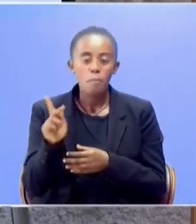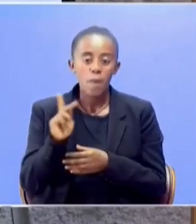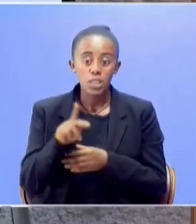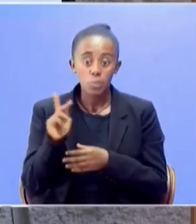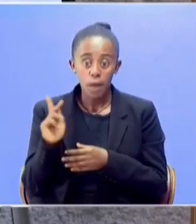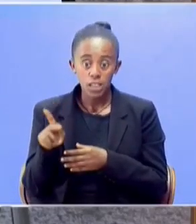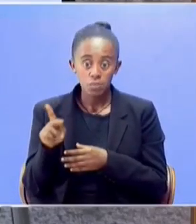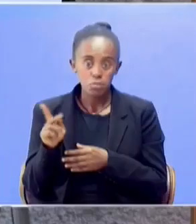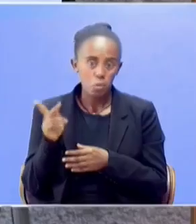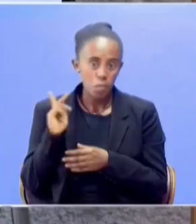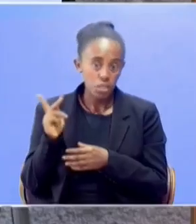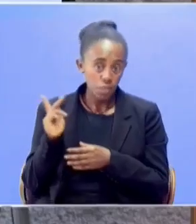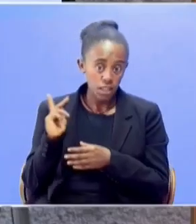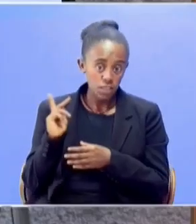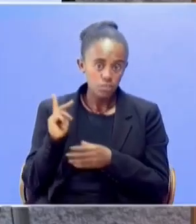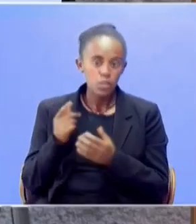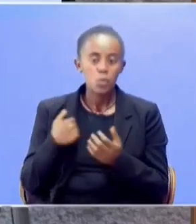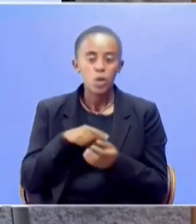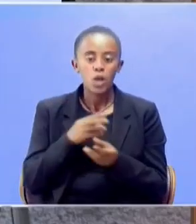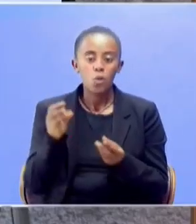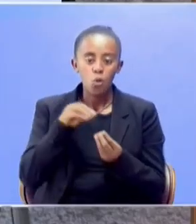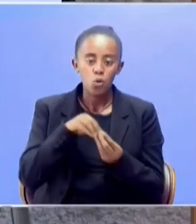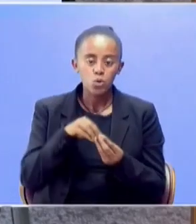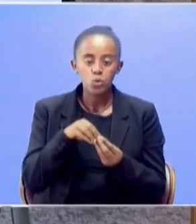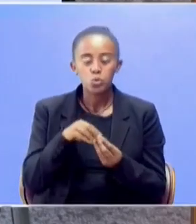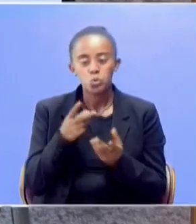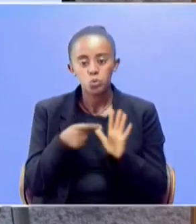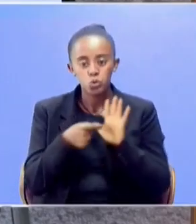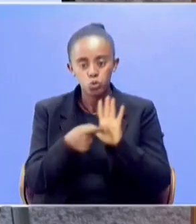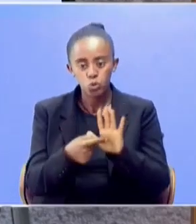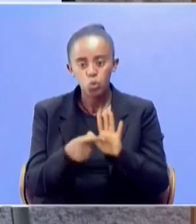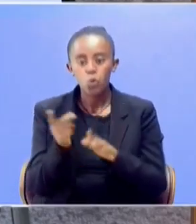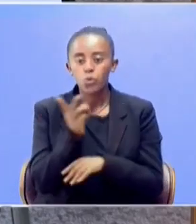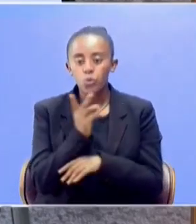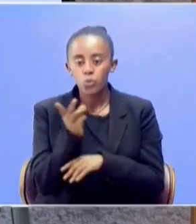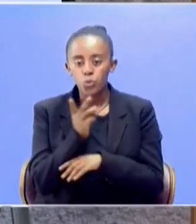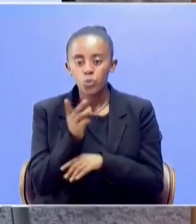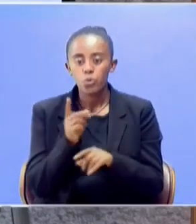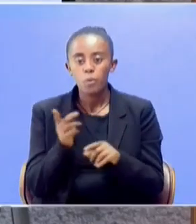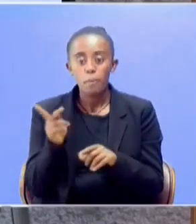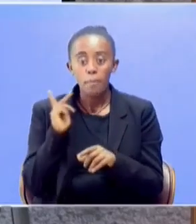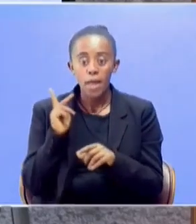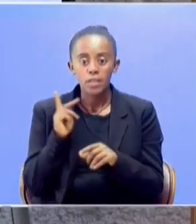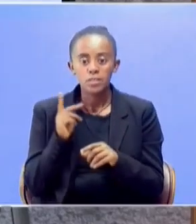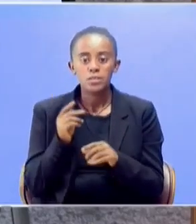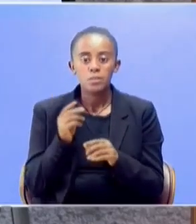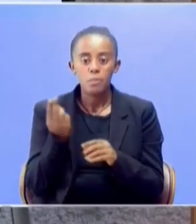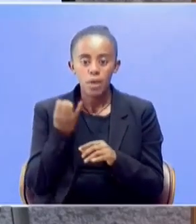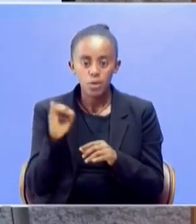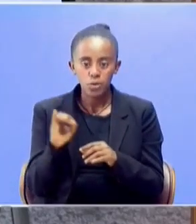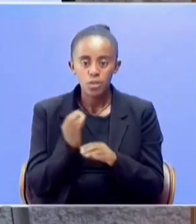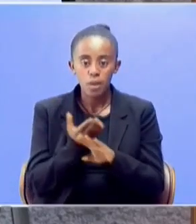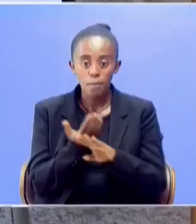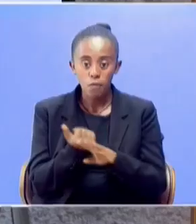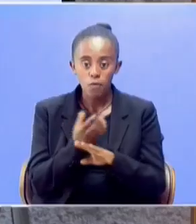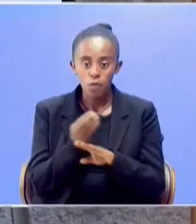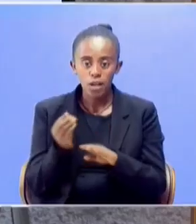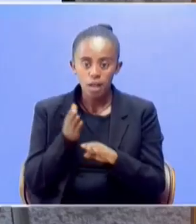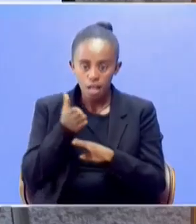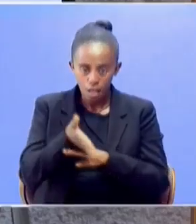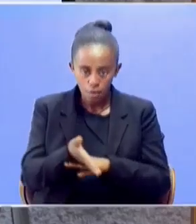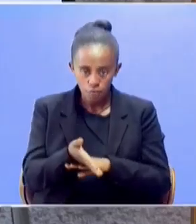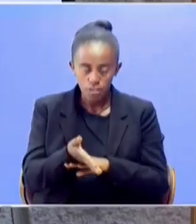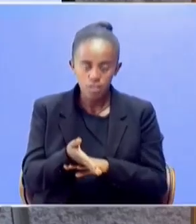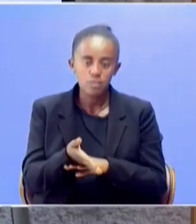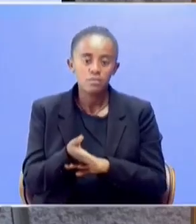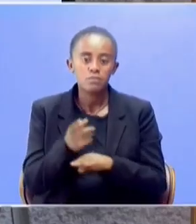participle. And we can also refer or show two different past actions by using before and after according